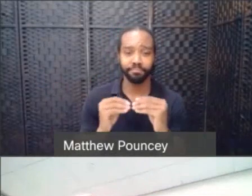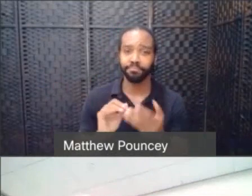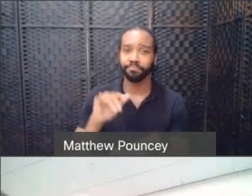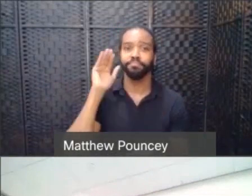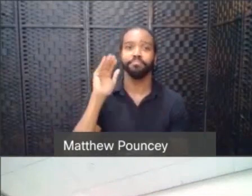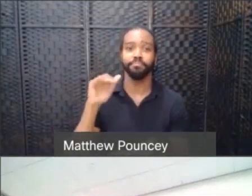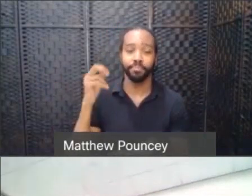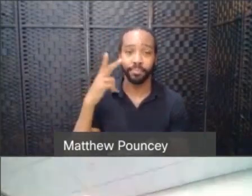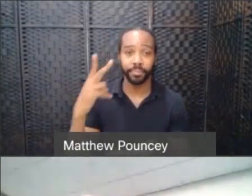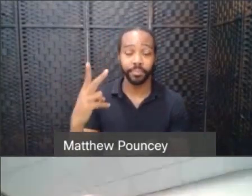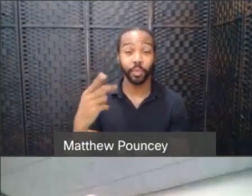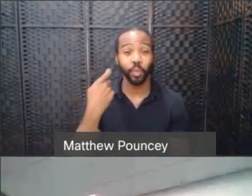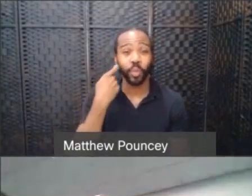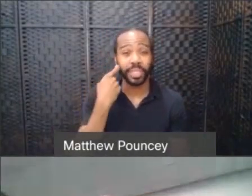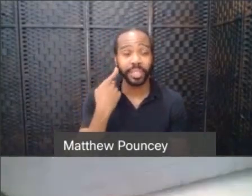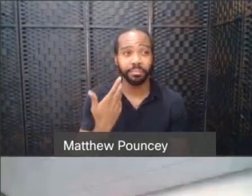Recently, we've